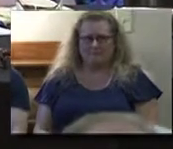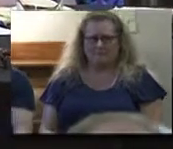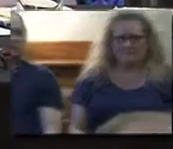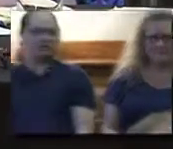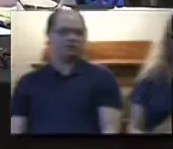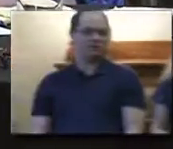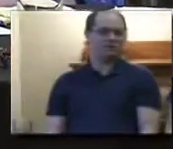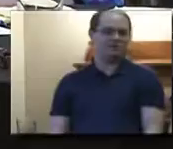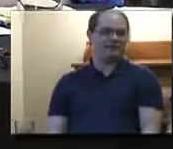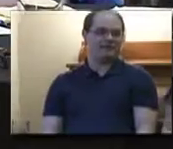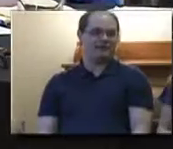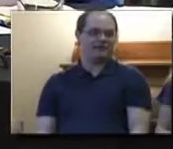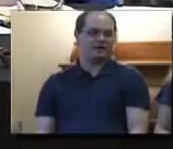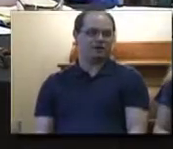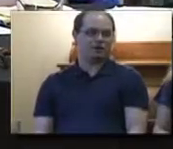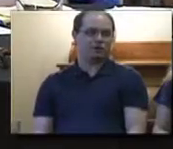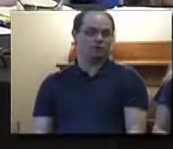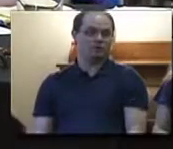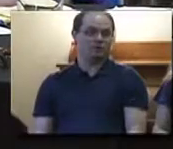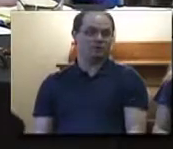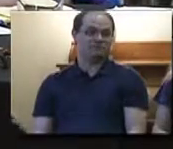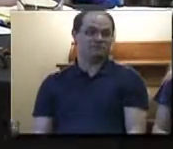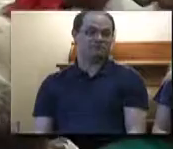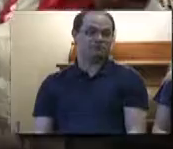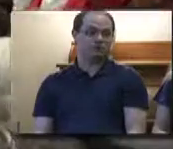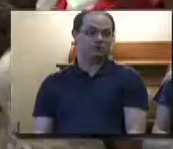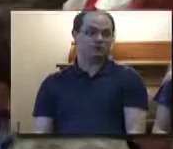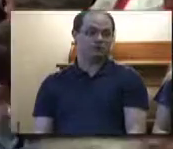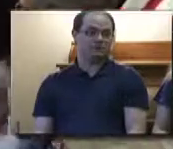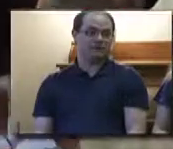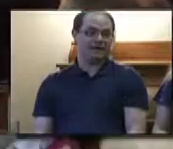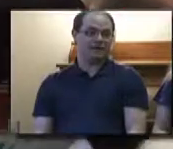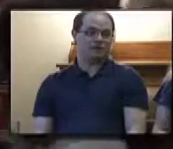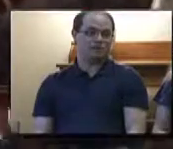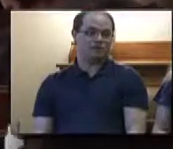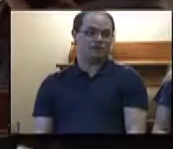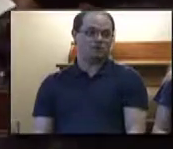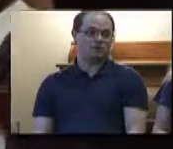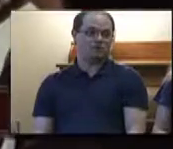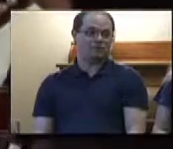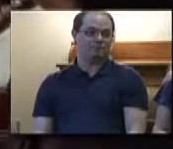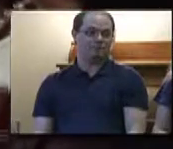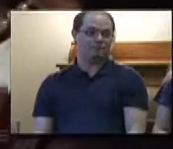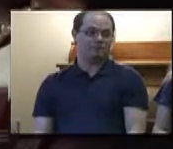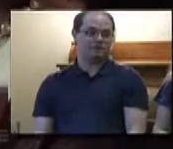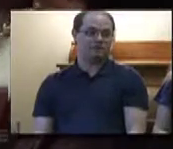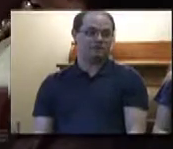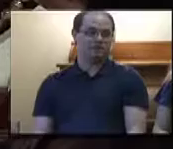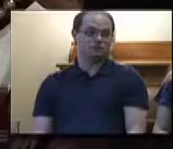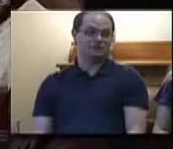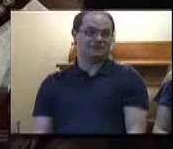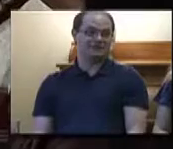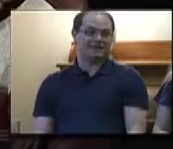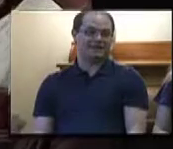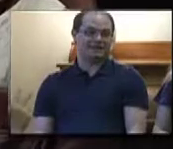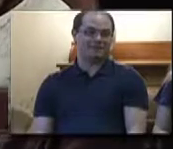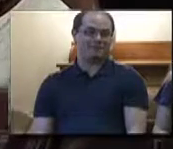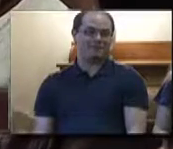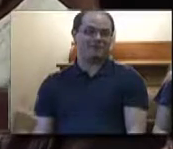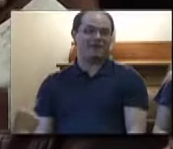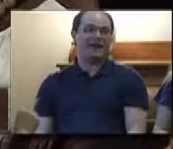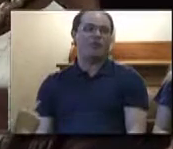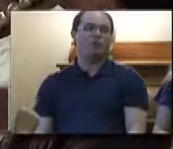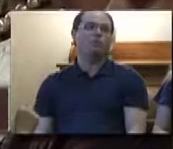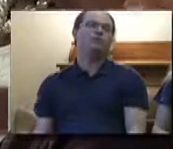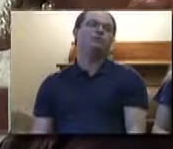And I'm also wondering, you said that you were memorizing 500 to 600 words a day, so before you moved here. So is that a still a habit